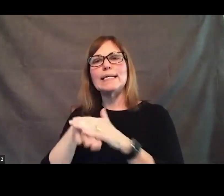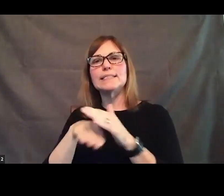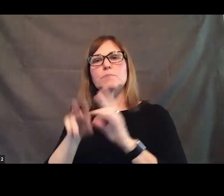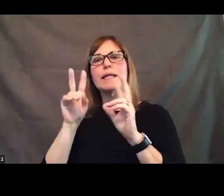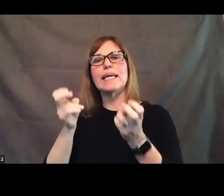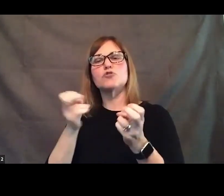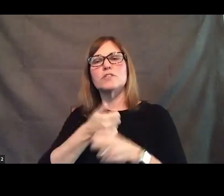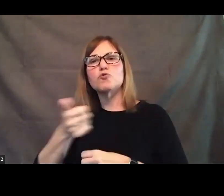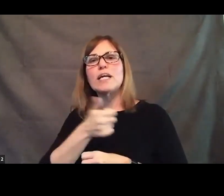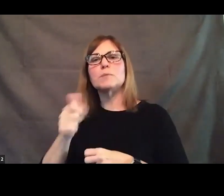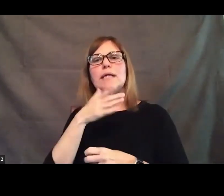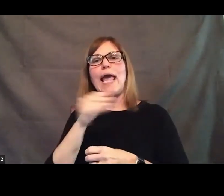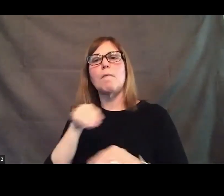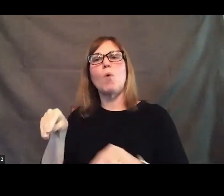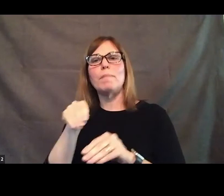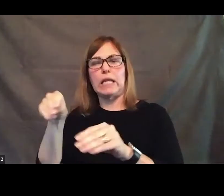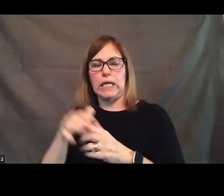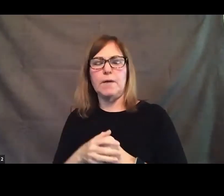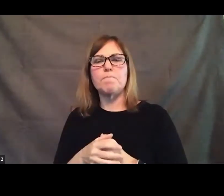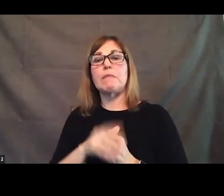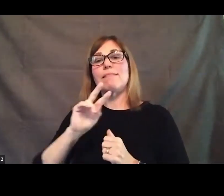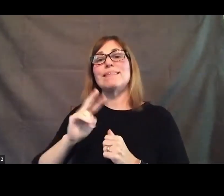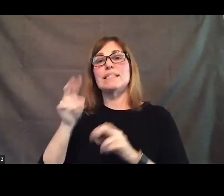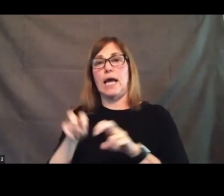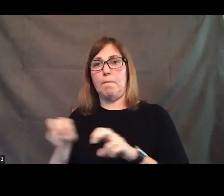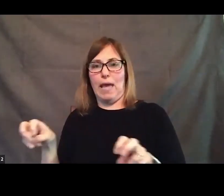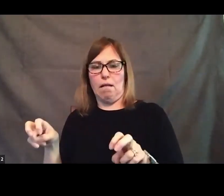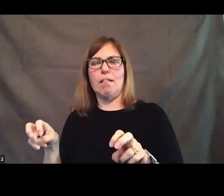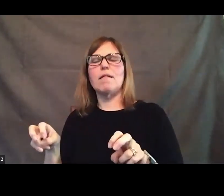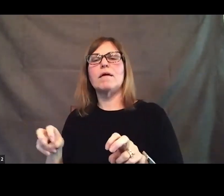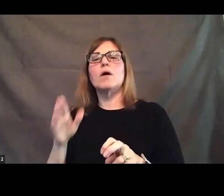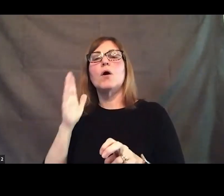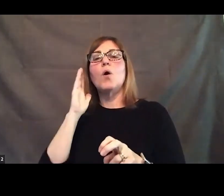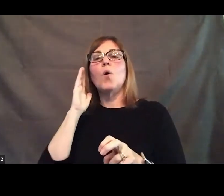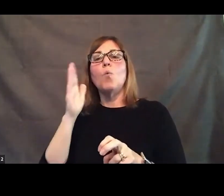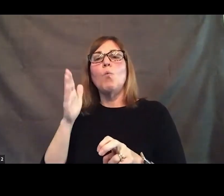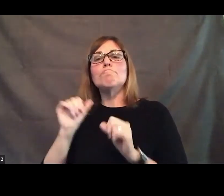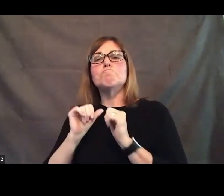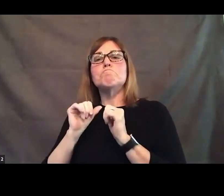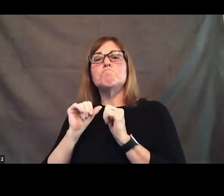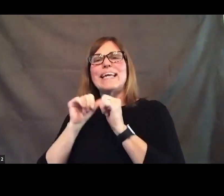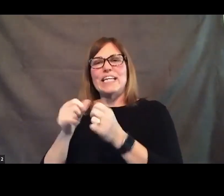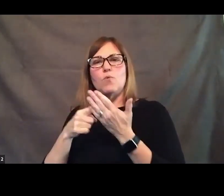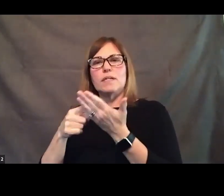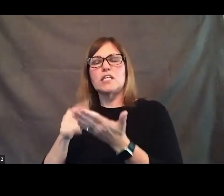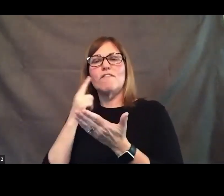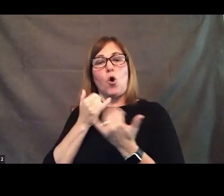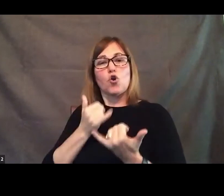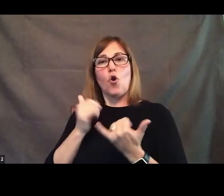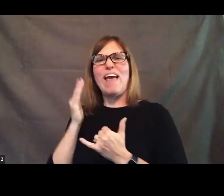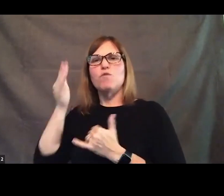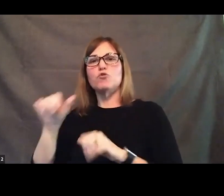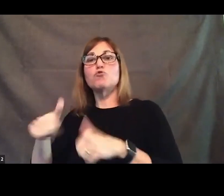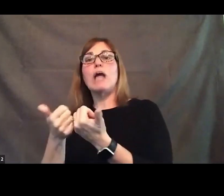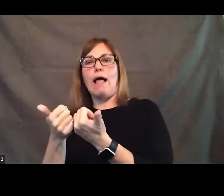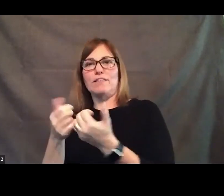transportation and mobility. The second panel will carry the thread into the discussion of current and future challenges and